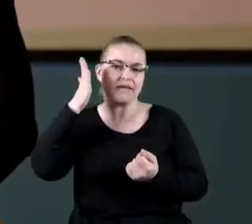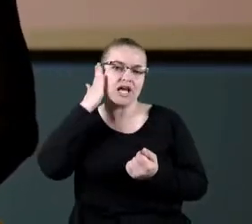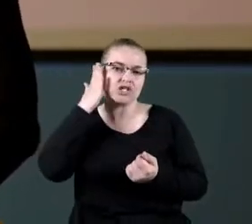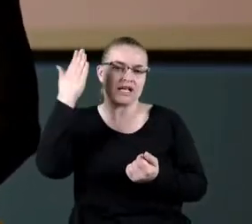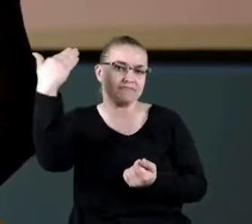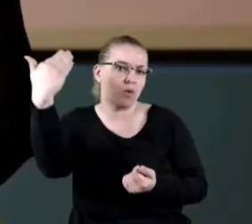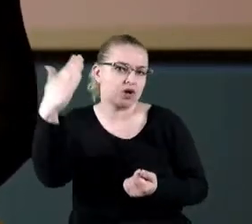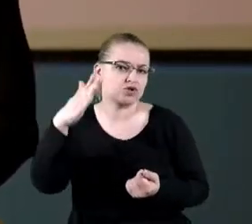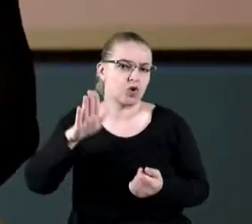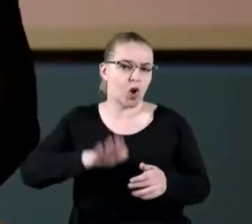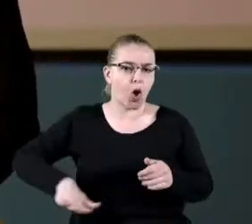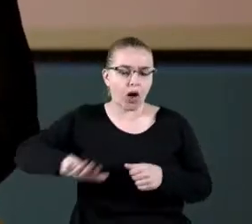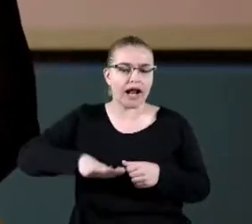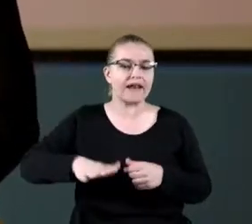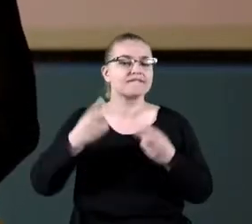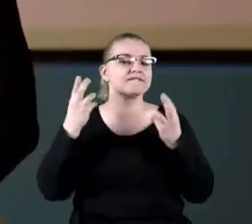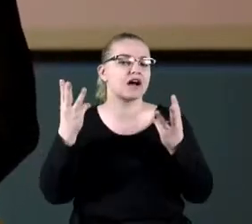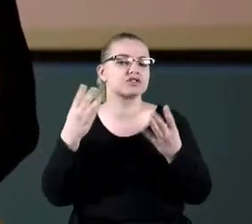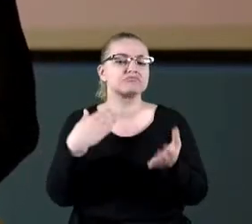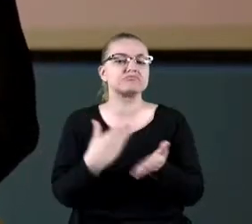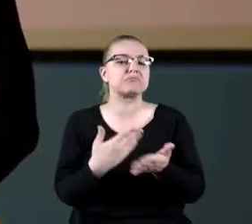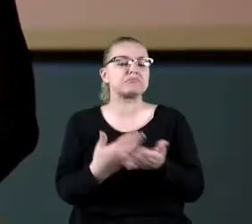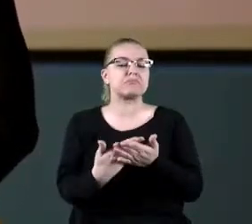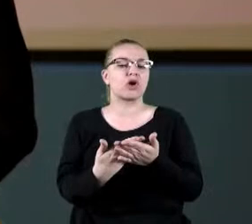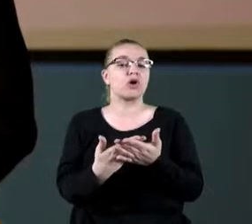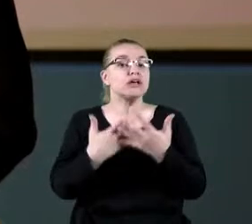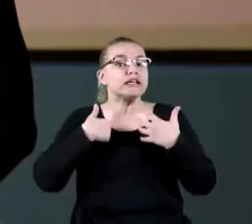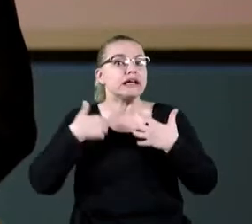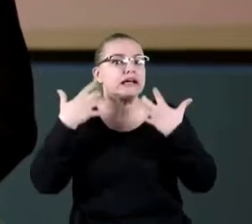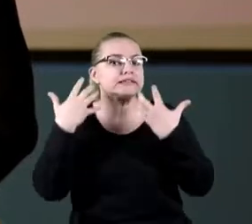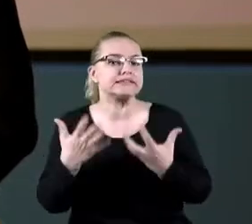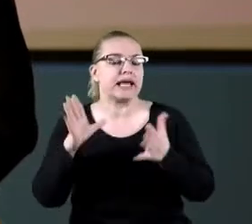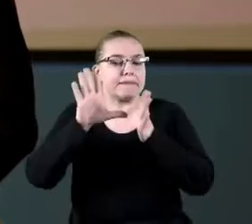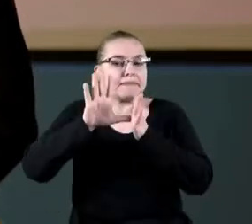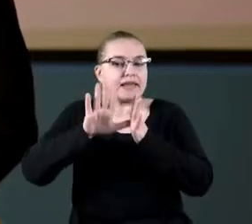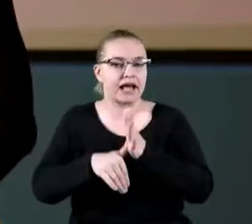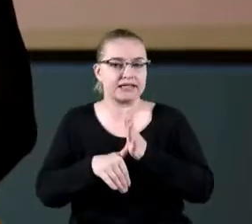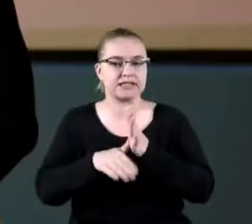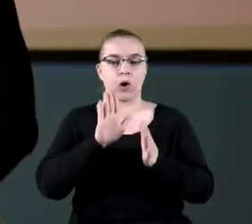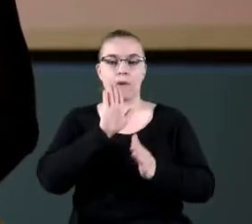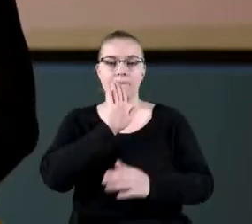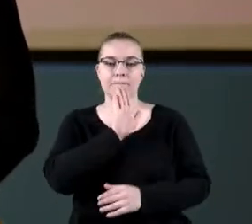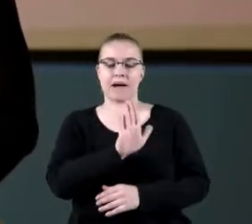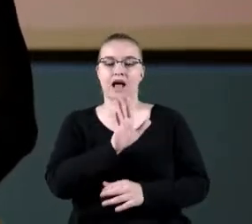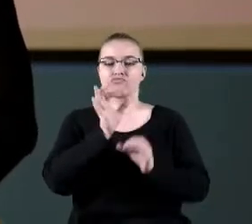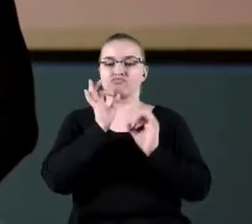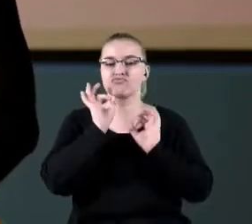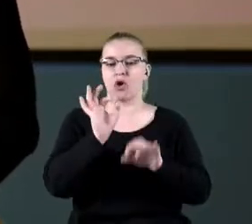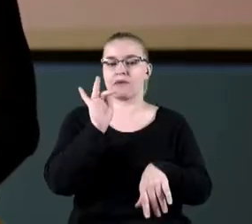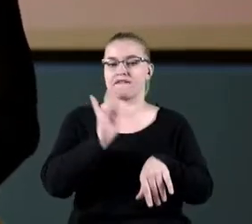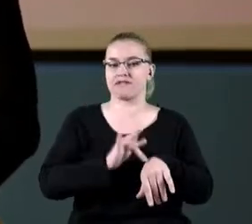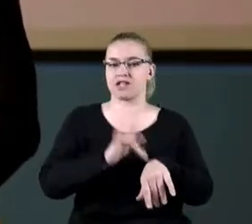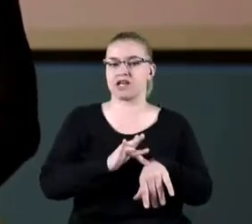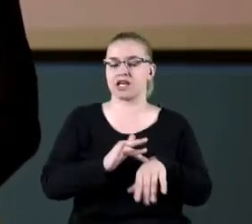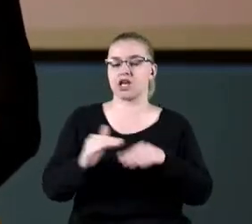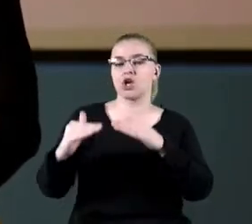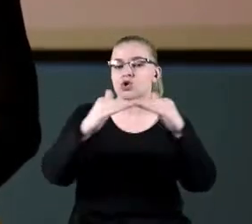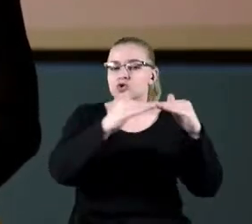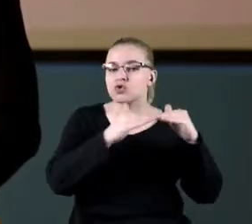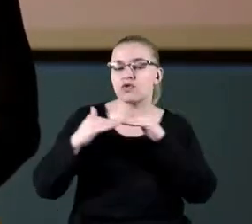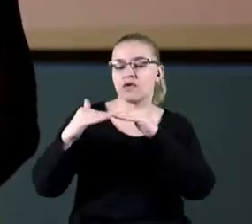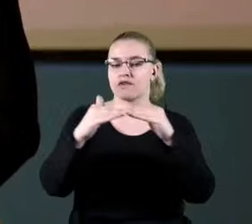want a city in an efficient and sustainable way where